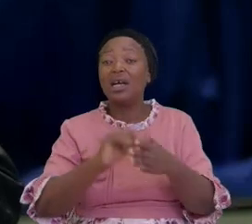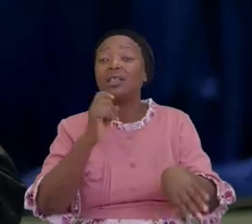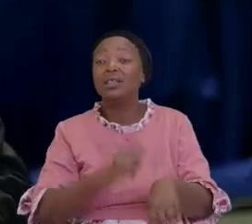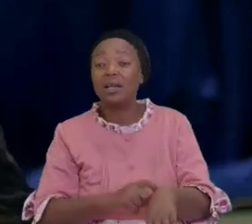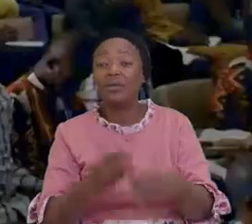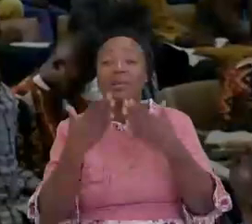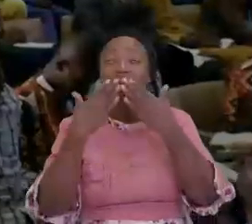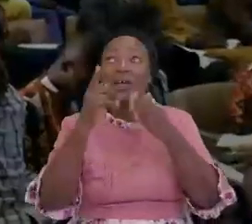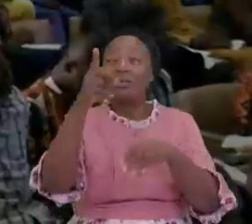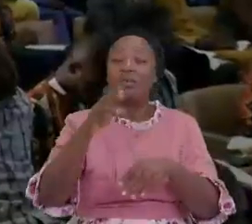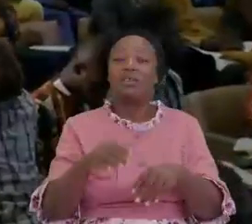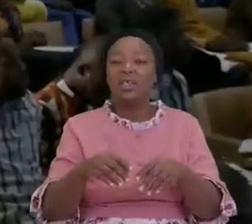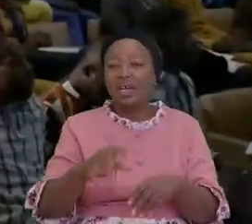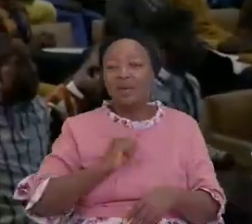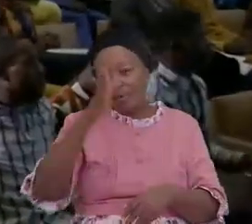was alone.